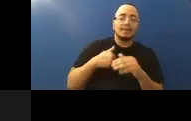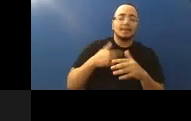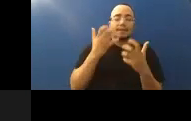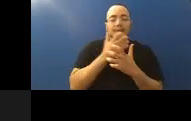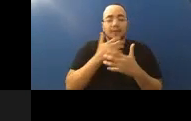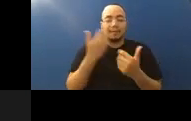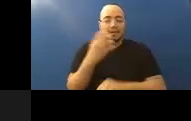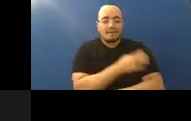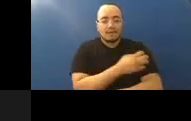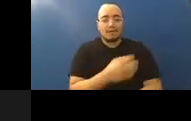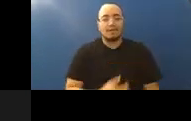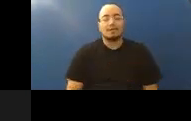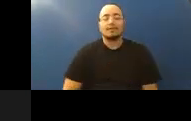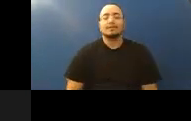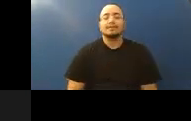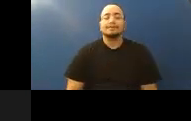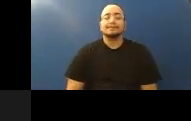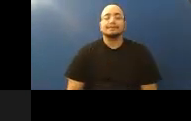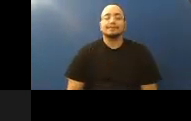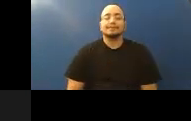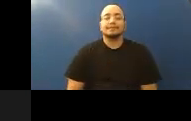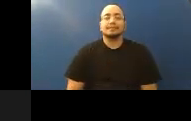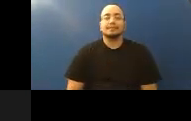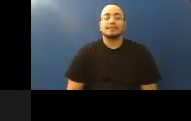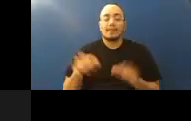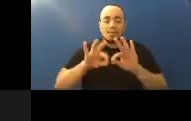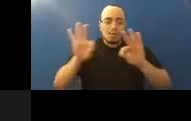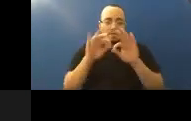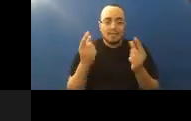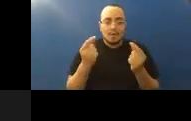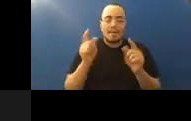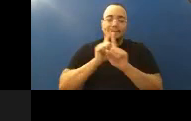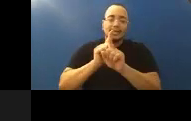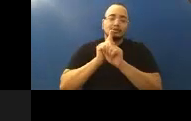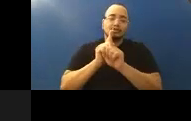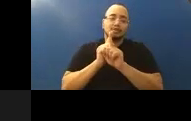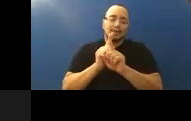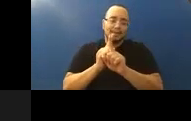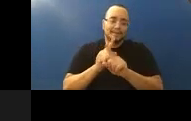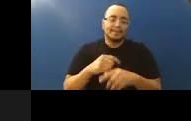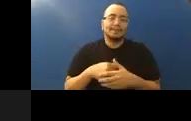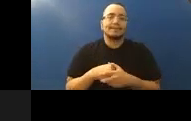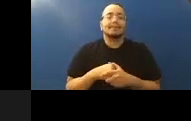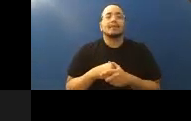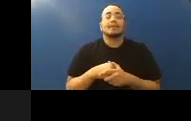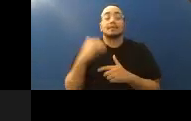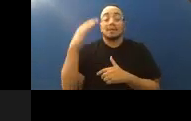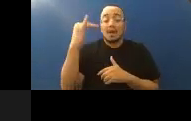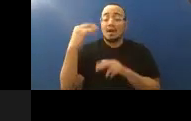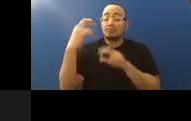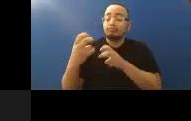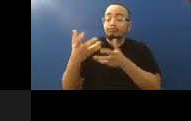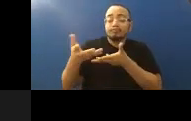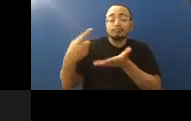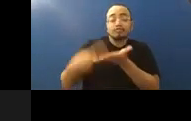And for me, it's a lot about mentorship, someone to like talk me through things. I think a lot of times as